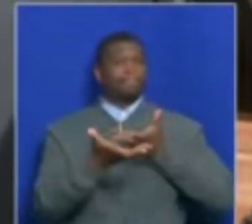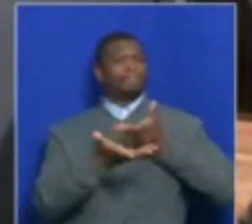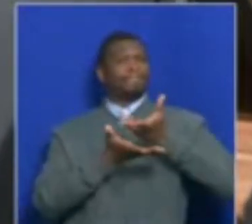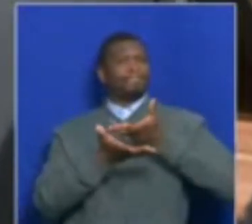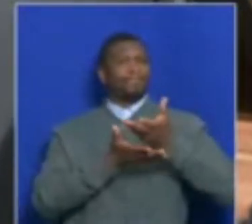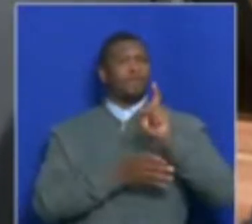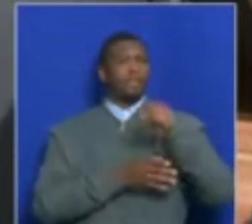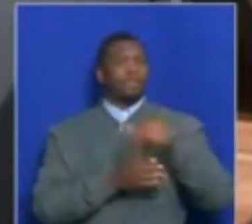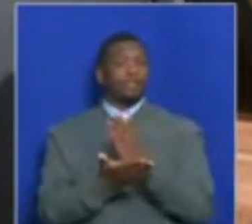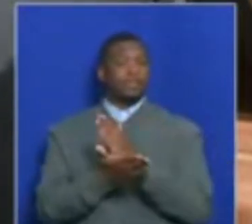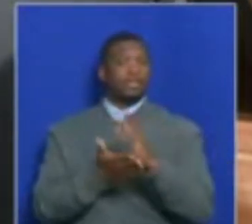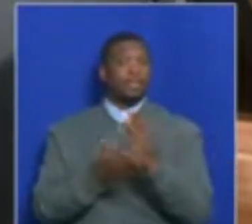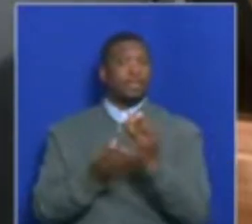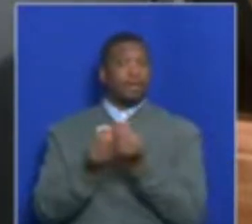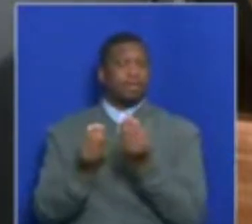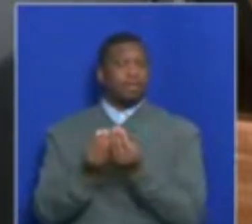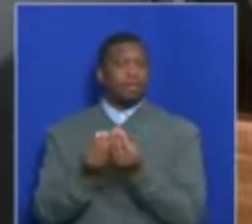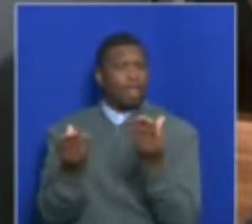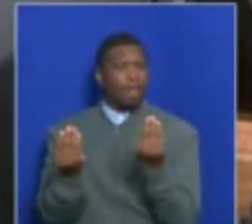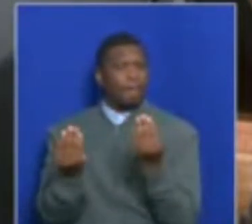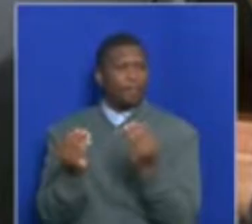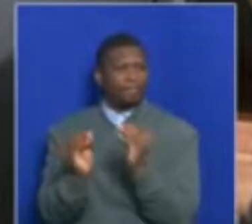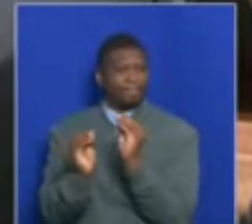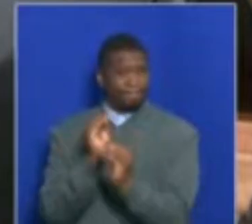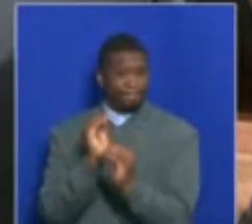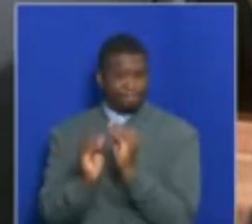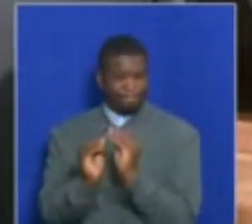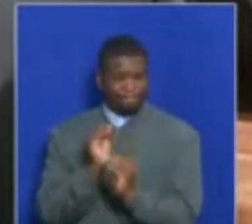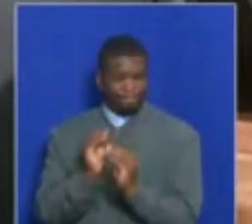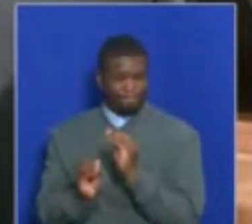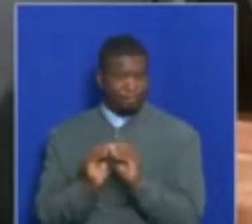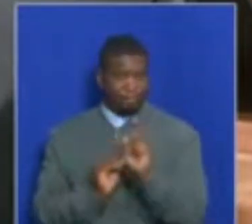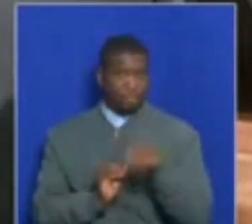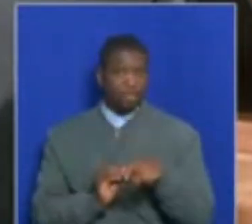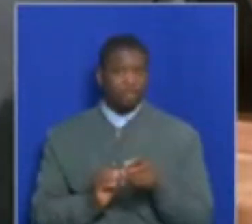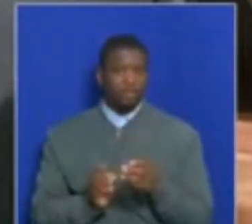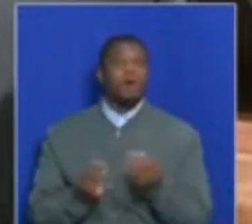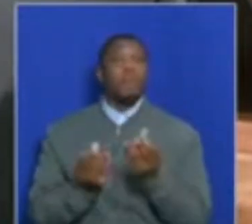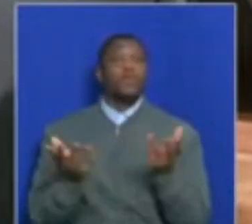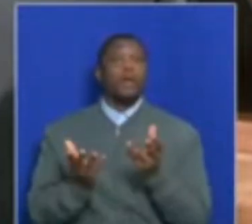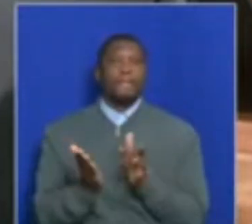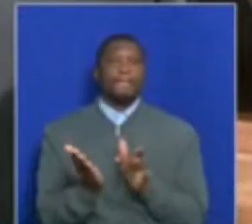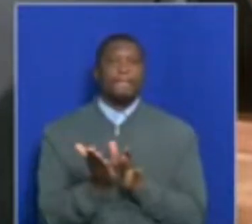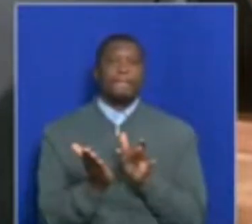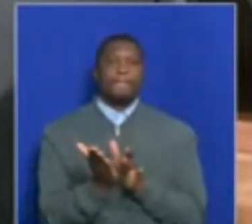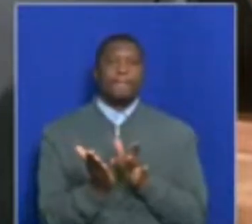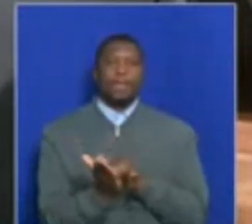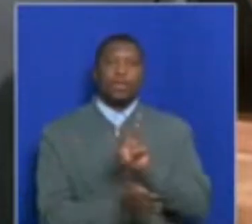figures that appear on page 27 and page 28.